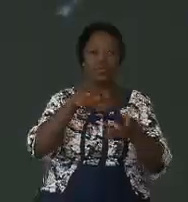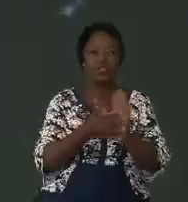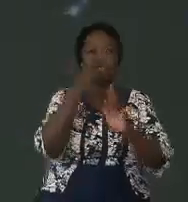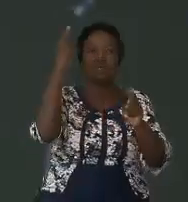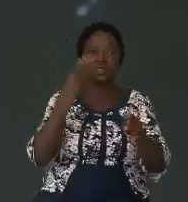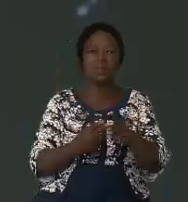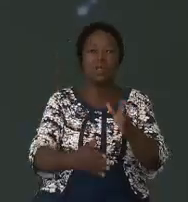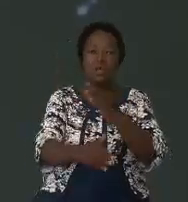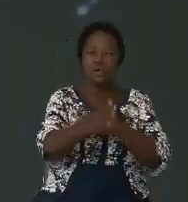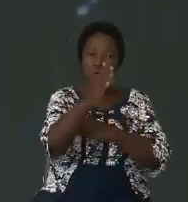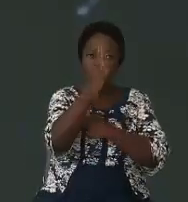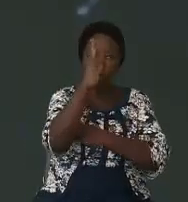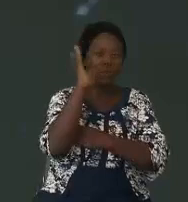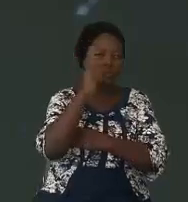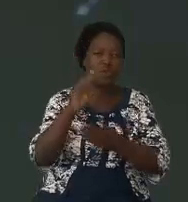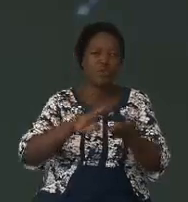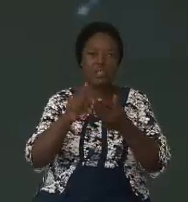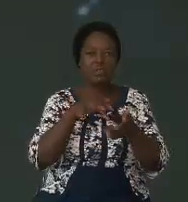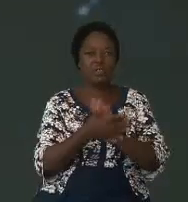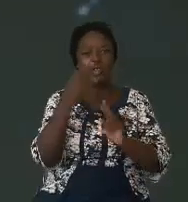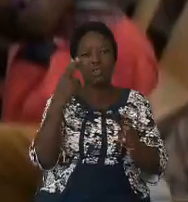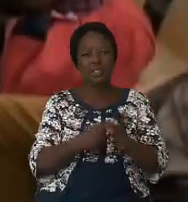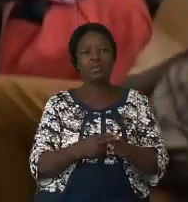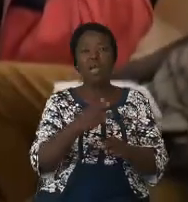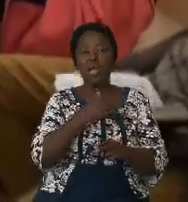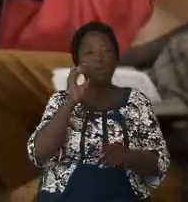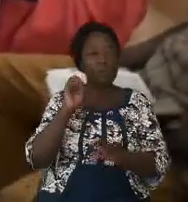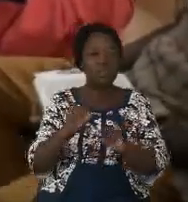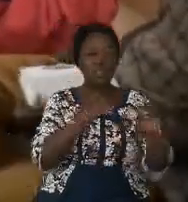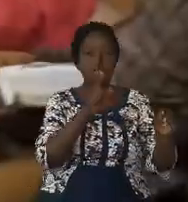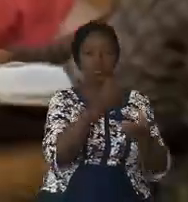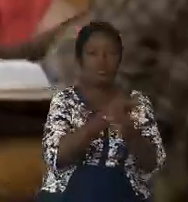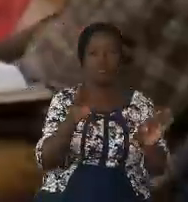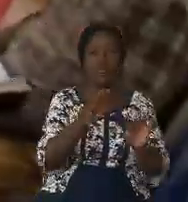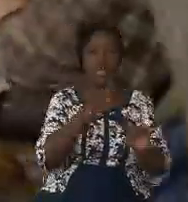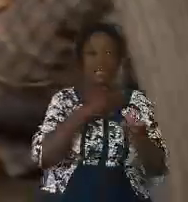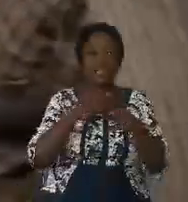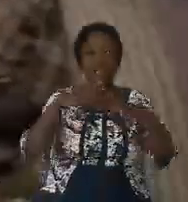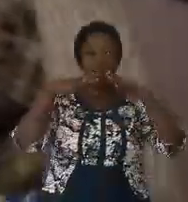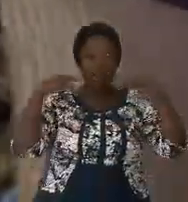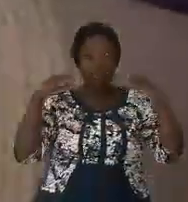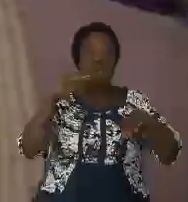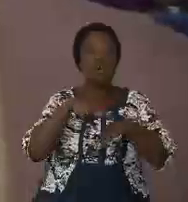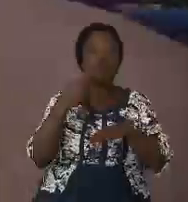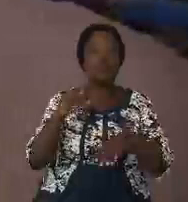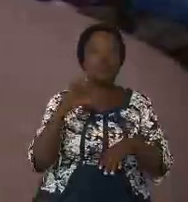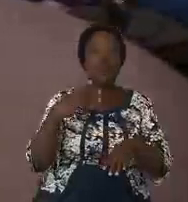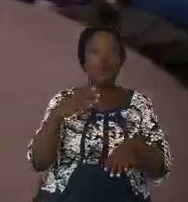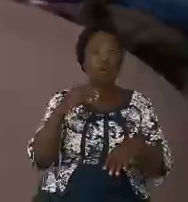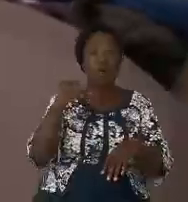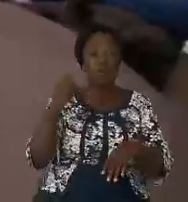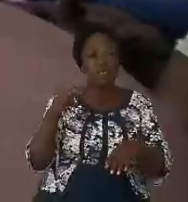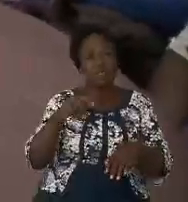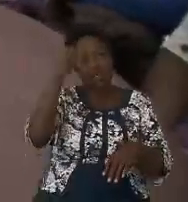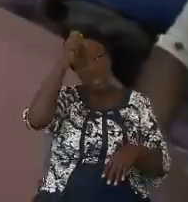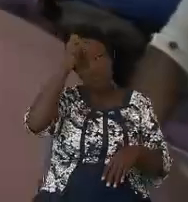you. I said, God will forgive you. It will set you free. And the latter of